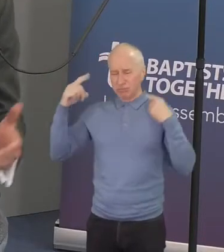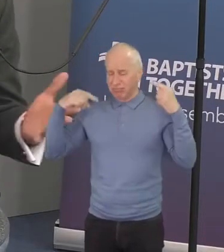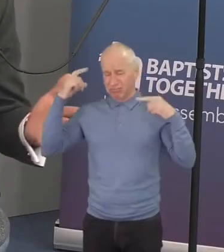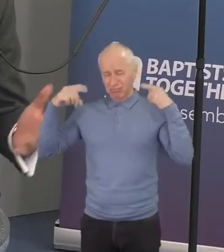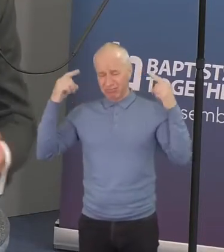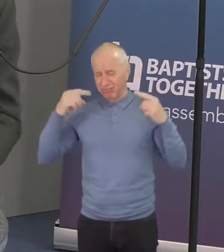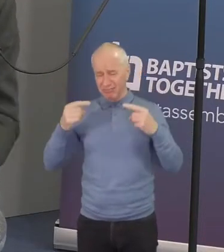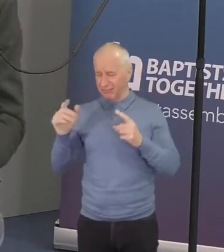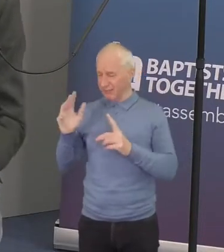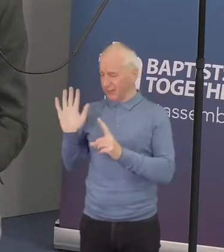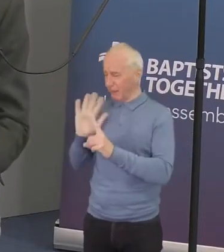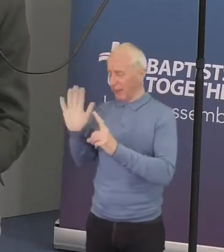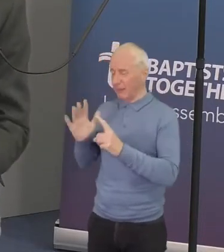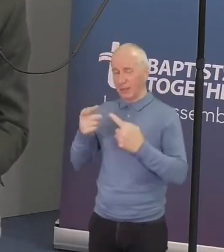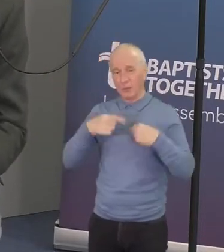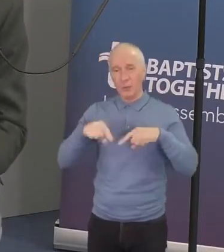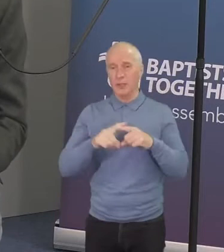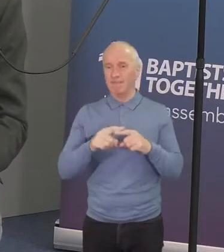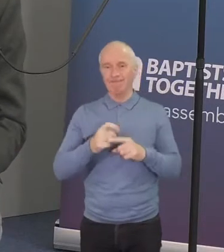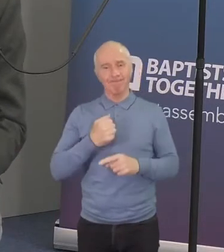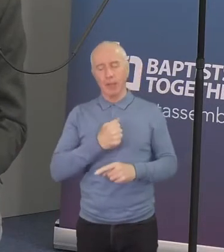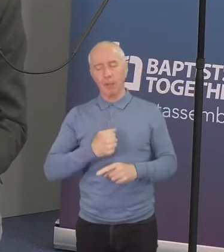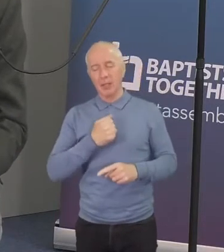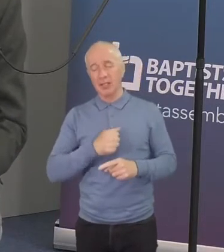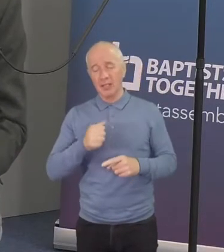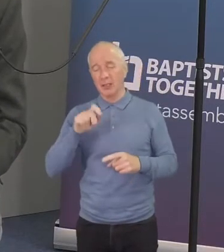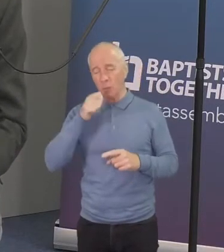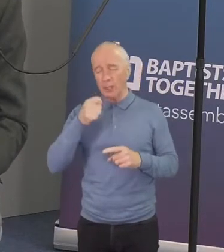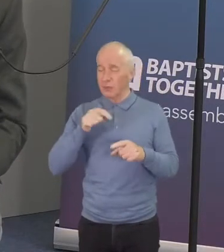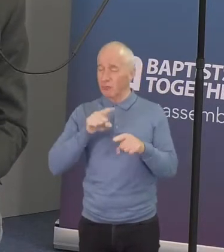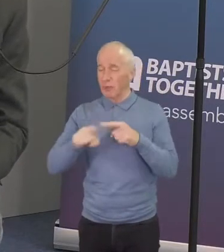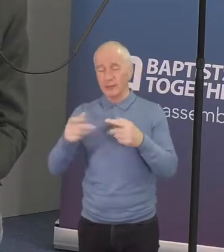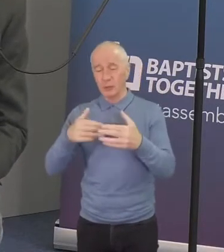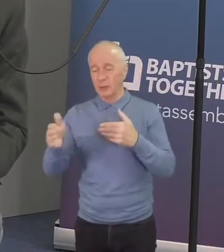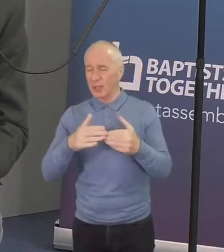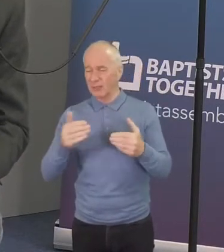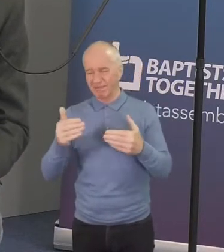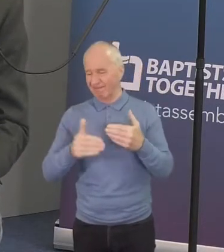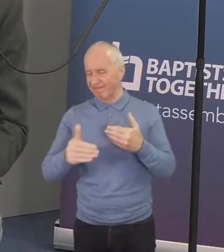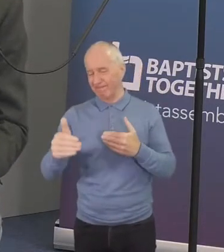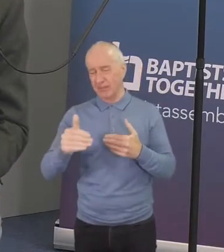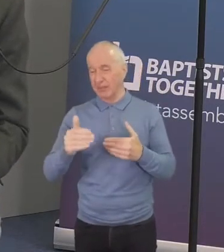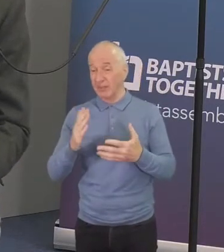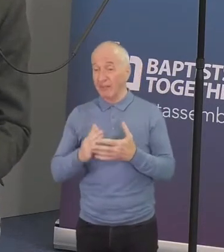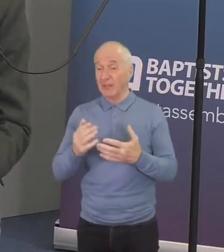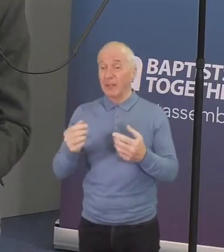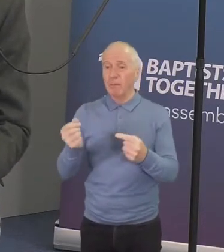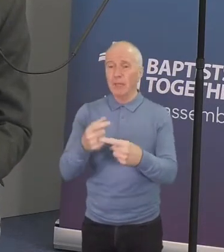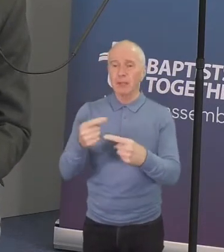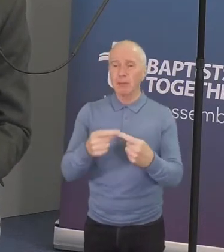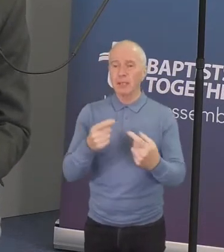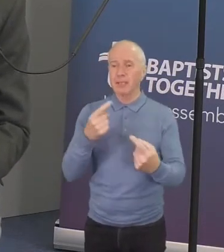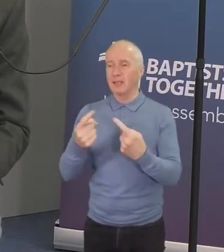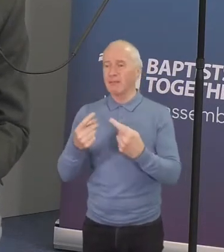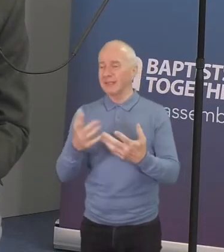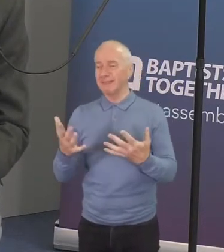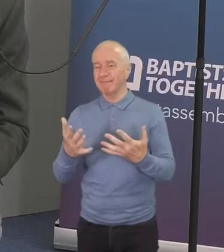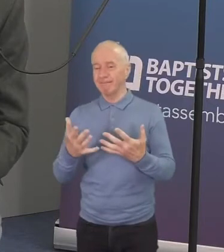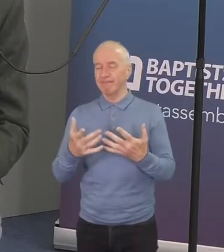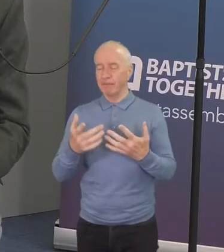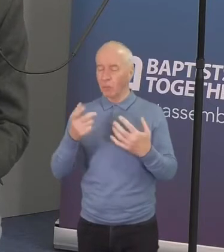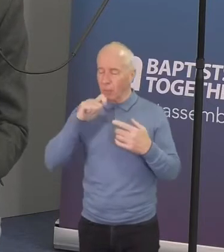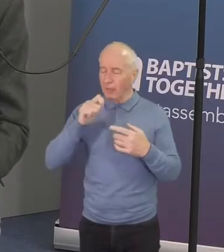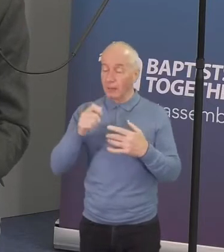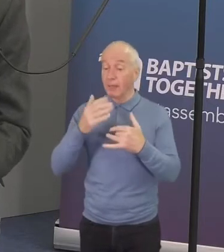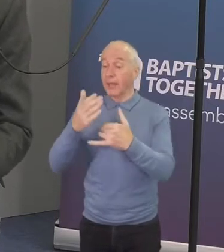chat. We do apologise. We'll try and get that sorted as the day goes on. If there's anything you miss at any point as a result of that, we'll have the